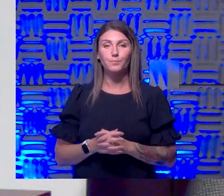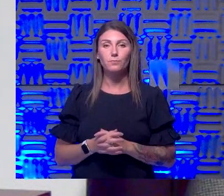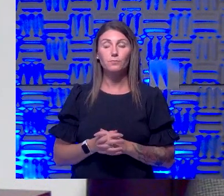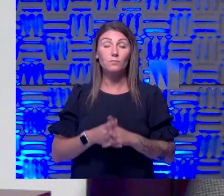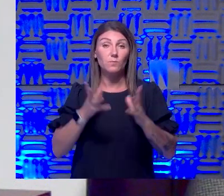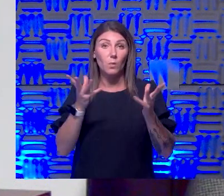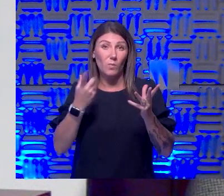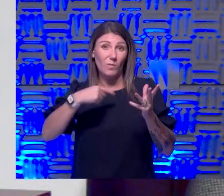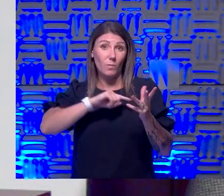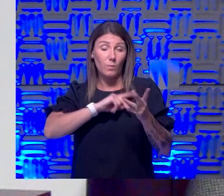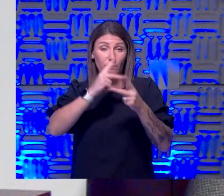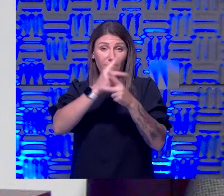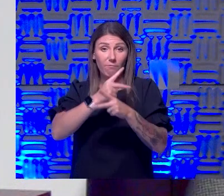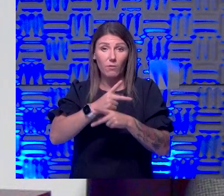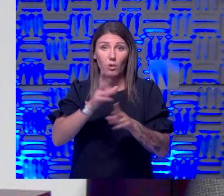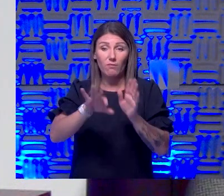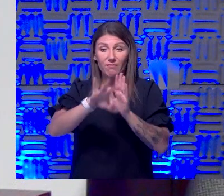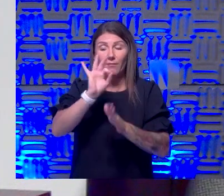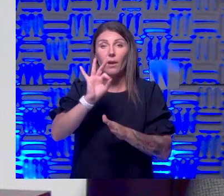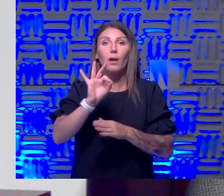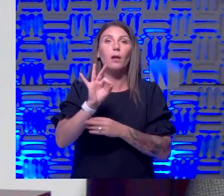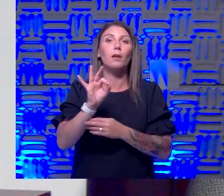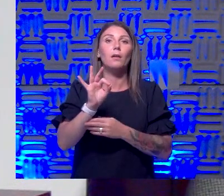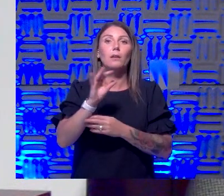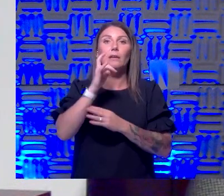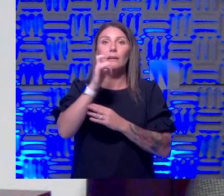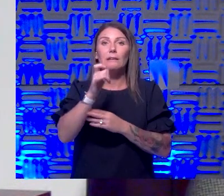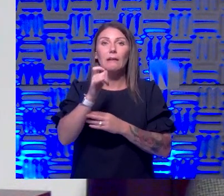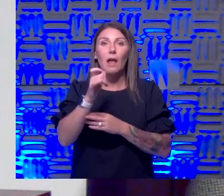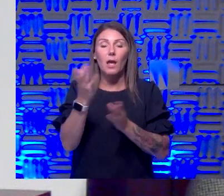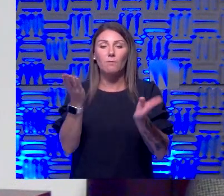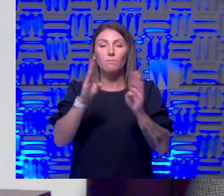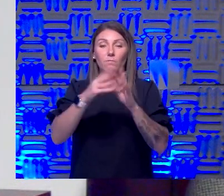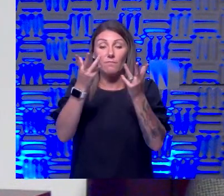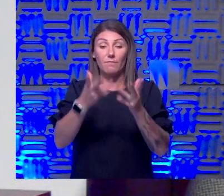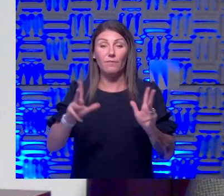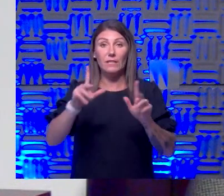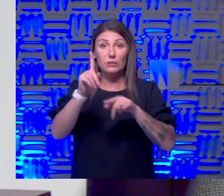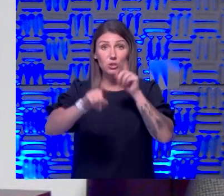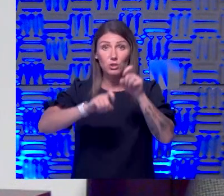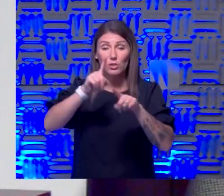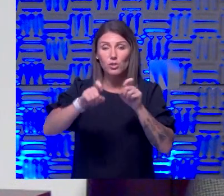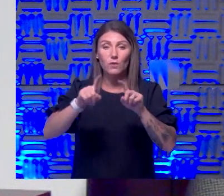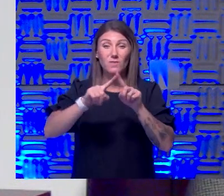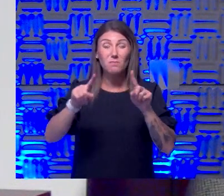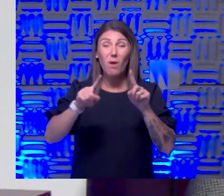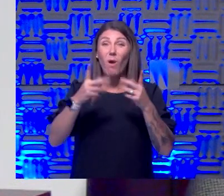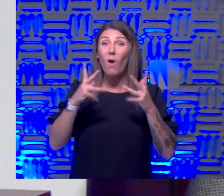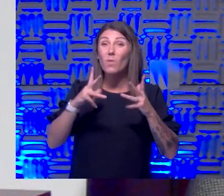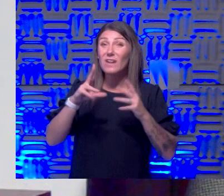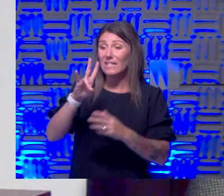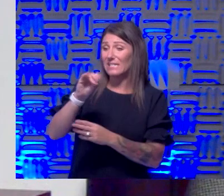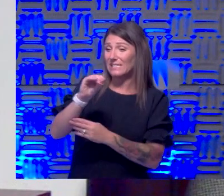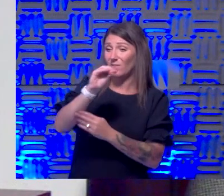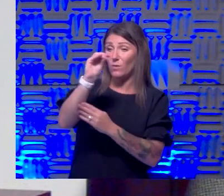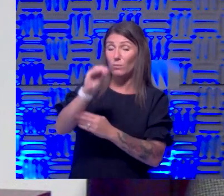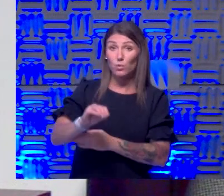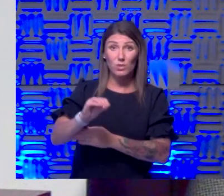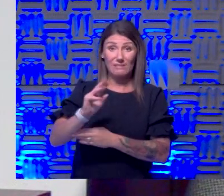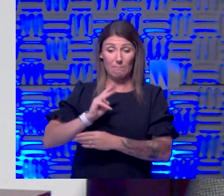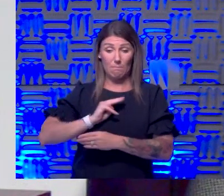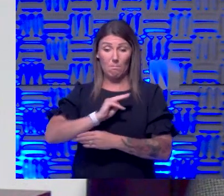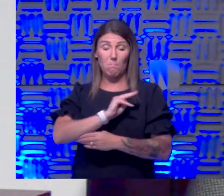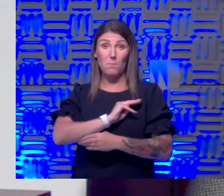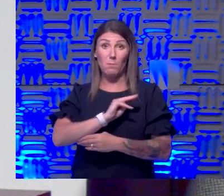what we're finding is that, even though we haven't closed the survey, that already 70% of our members have